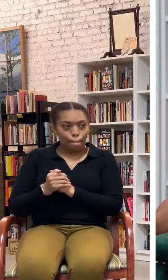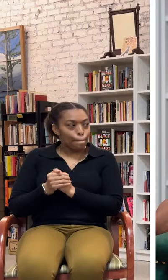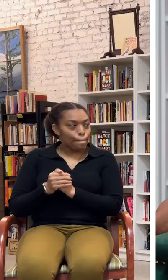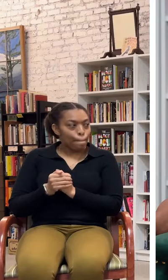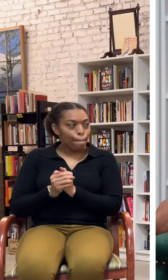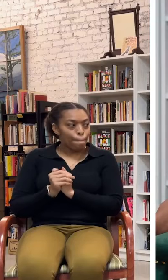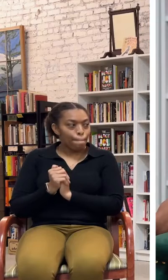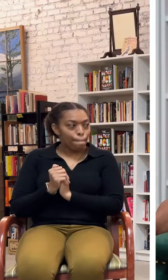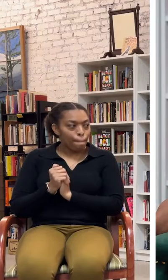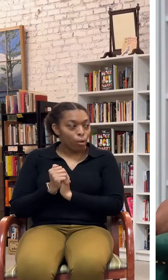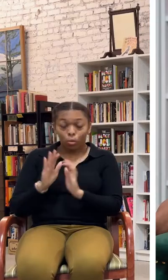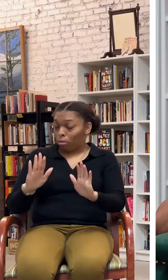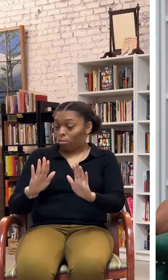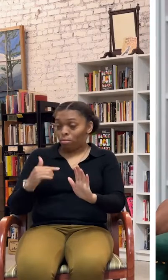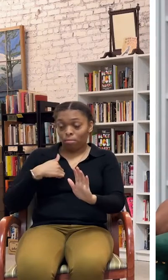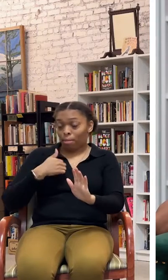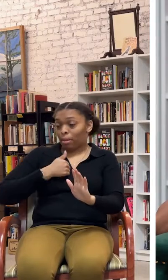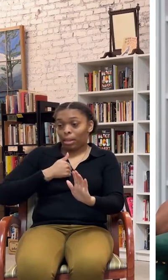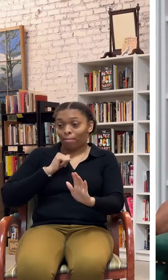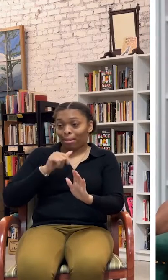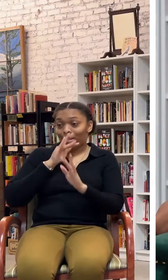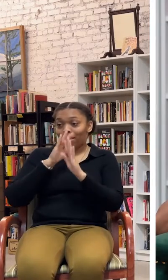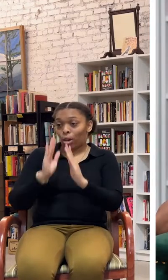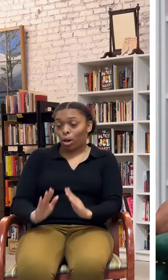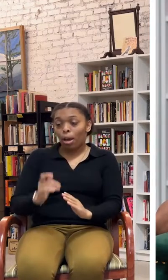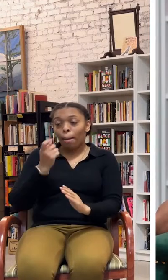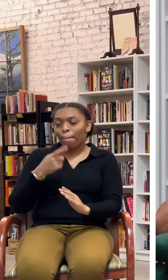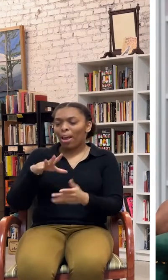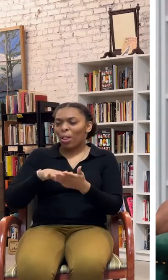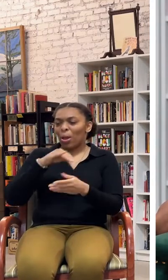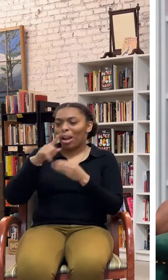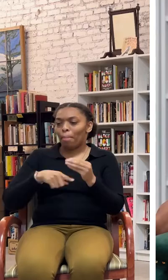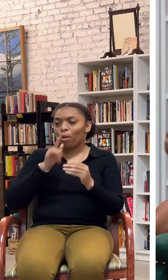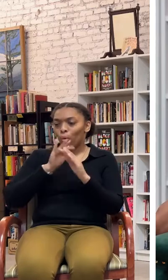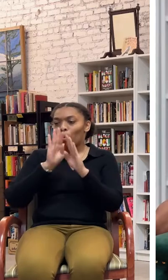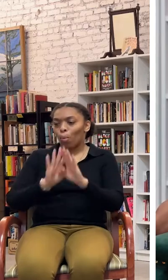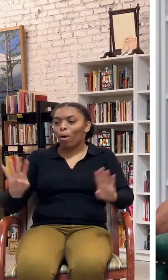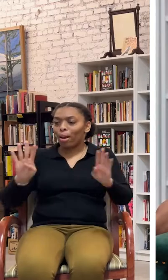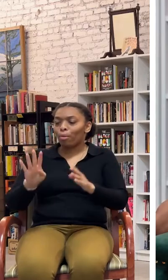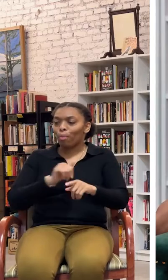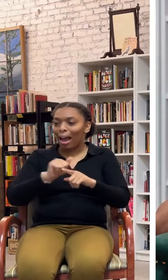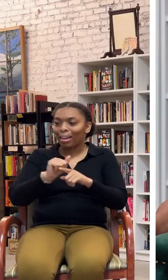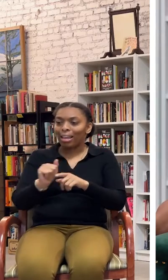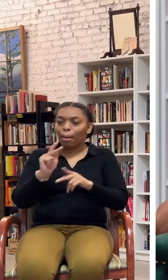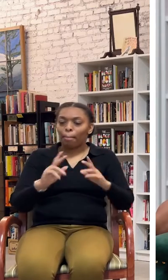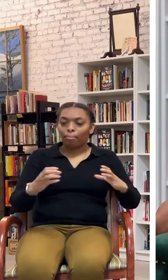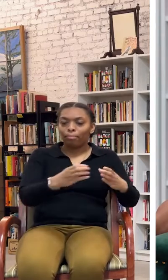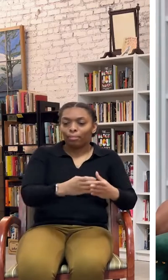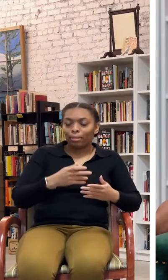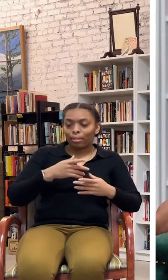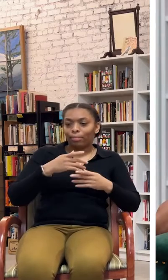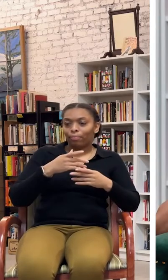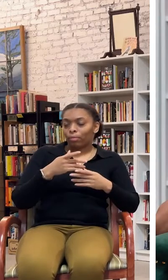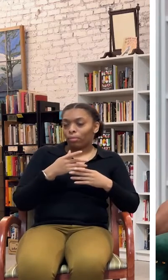I learned, I'm not a singer, but I learned about this choir practice, or like groups of people that sing, that there's a technique, a